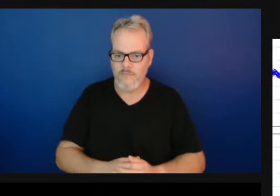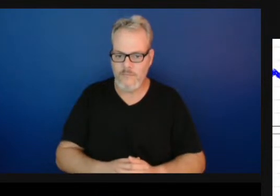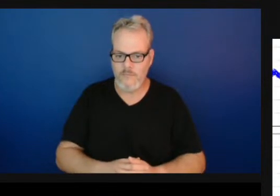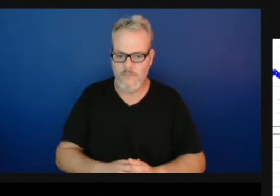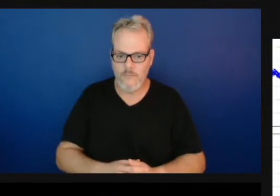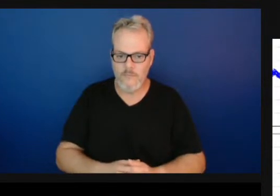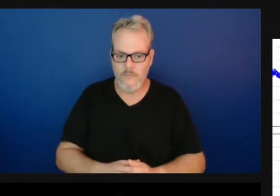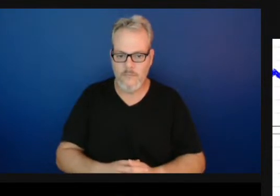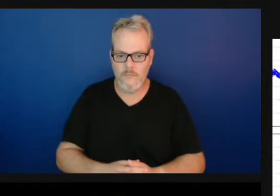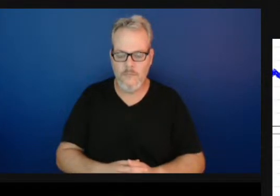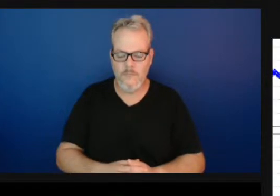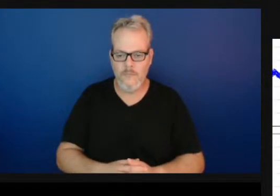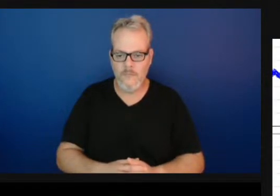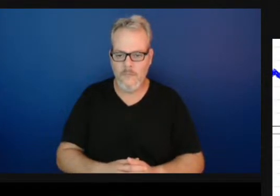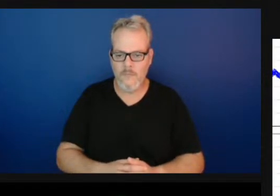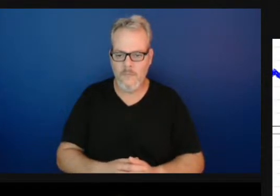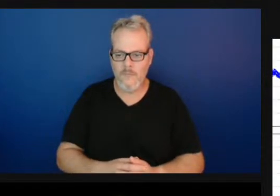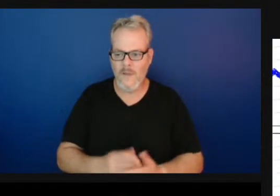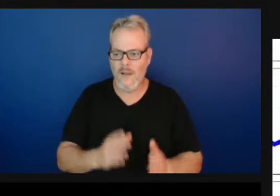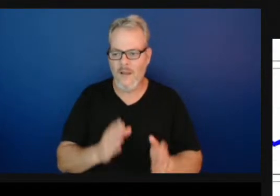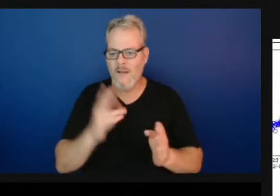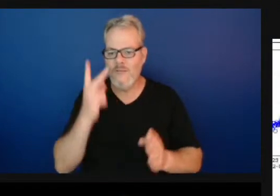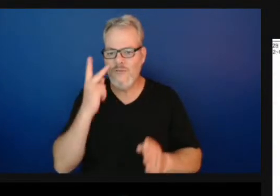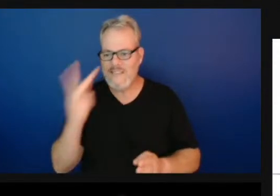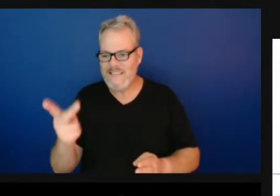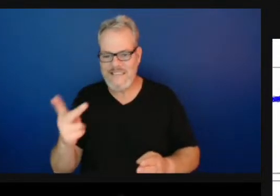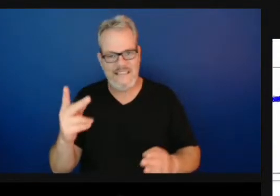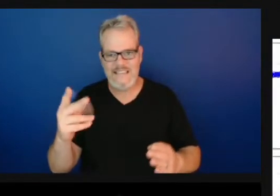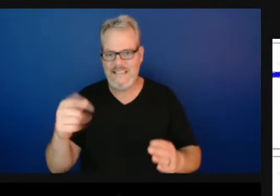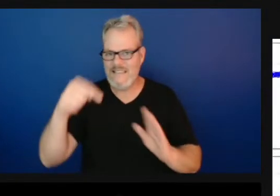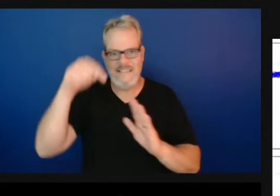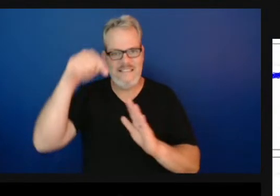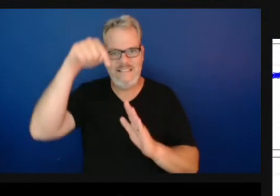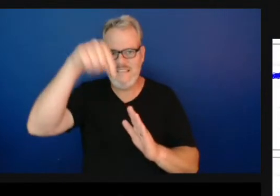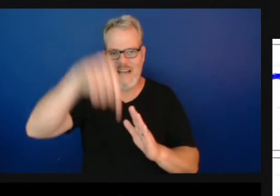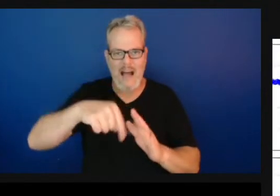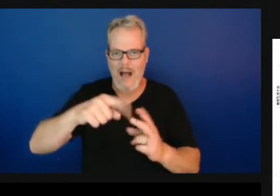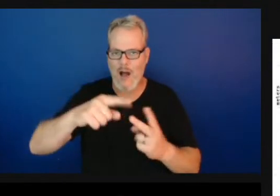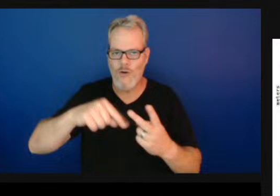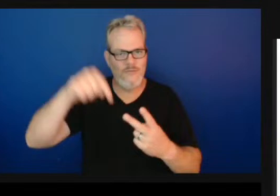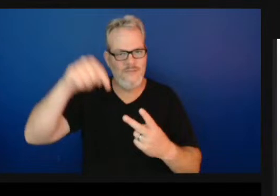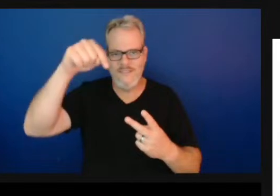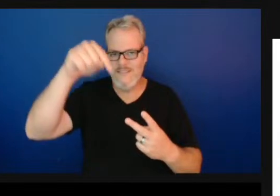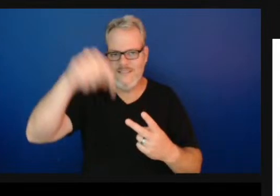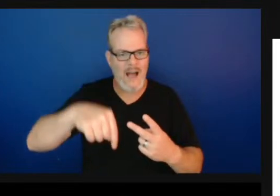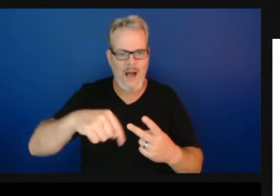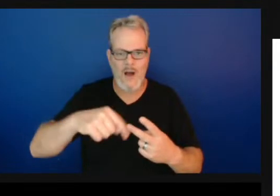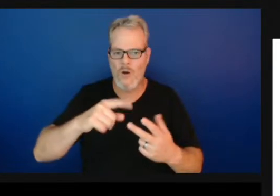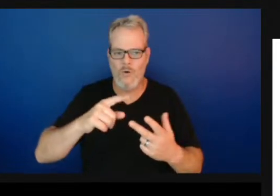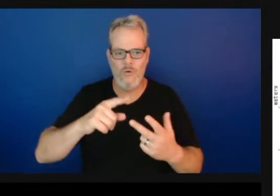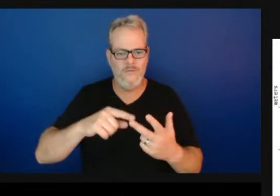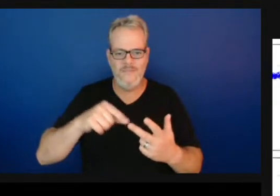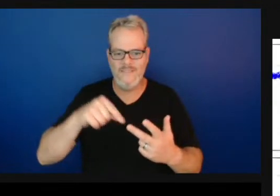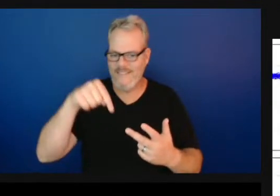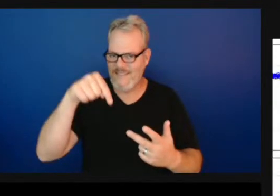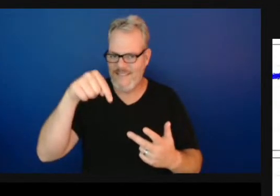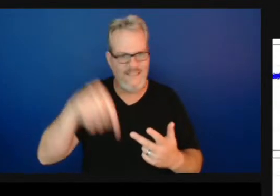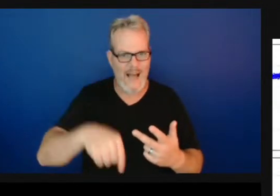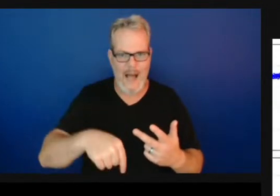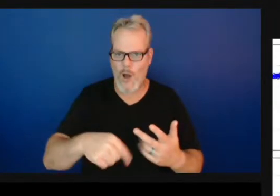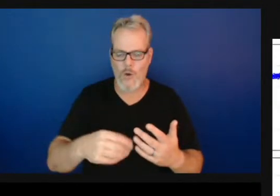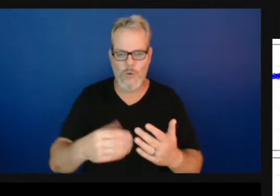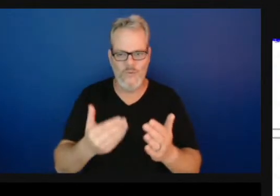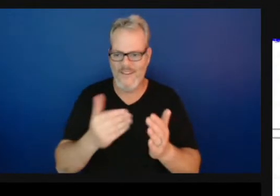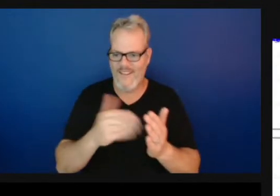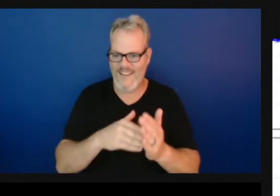complex adjustments at the summit, but down, down, crater rim, down, and outlet down. That